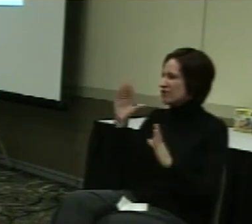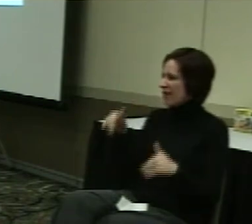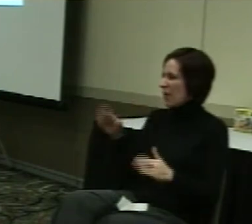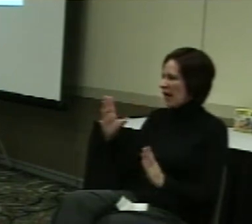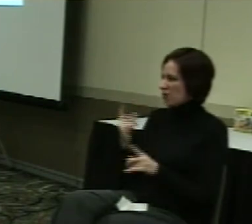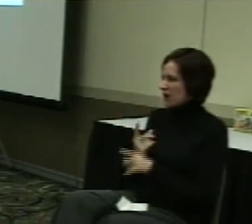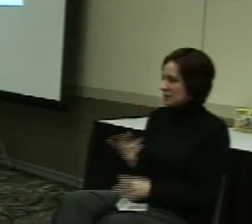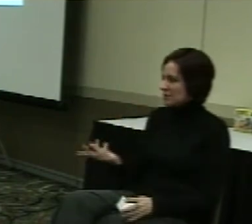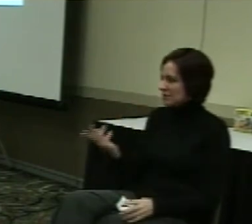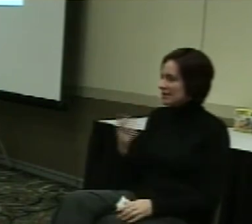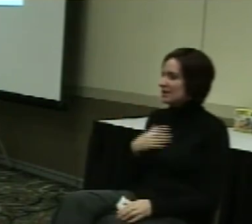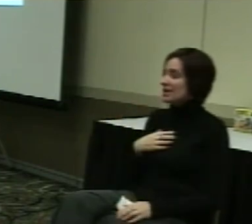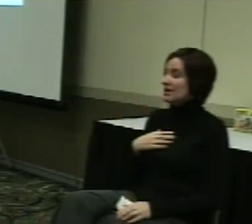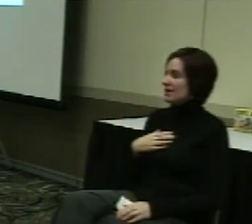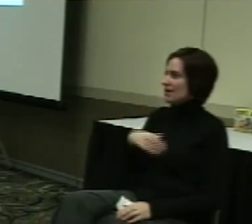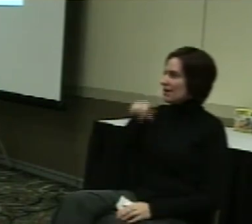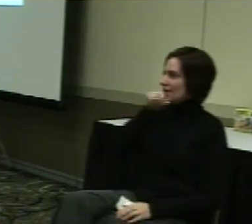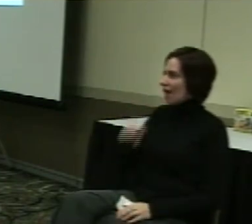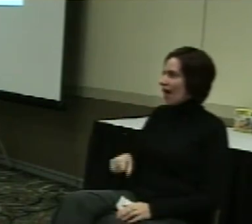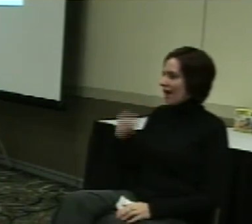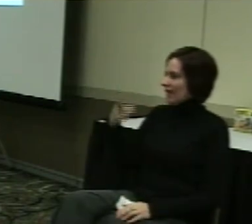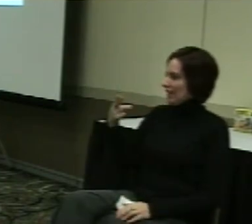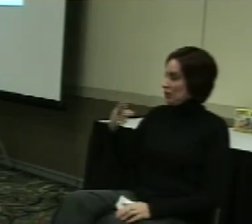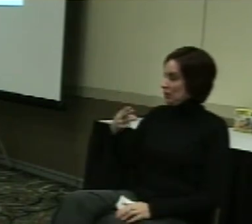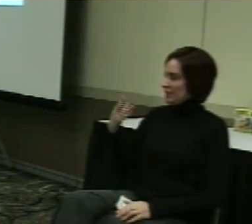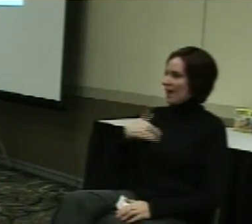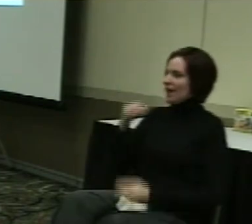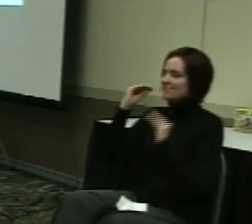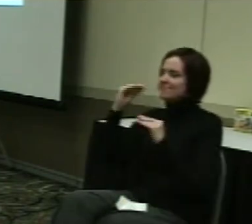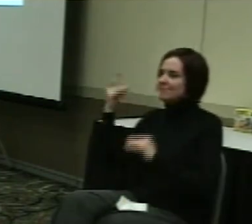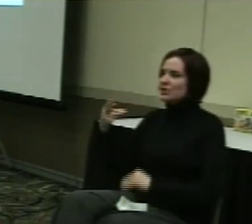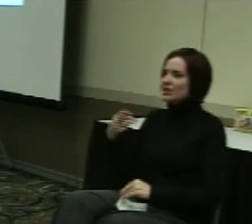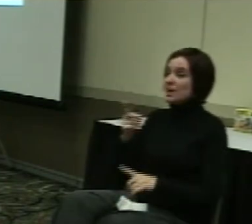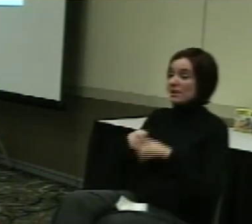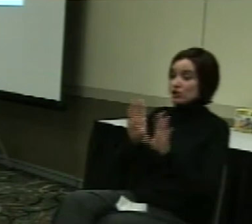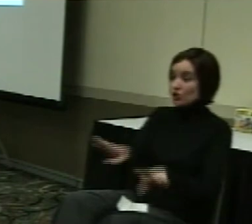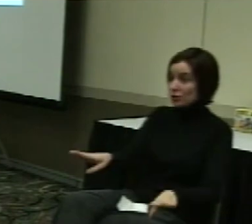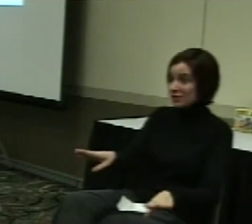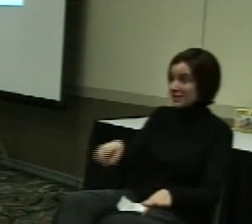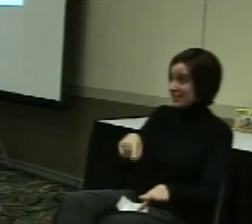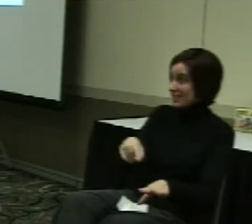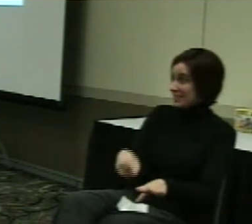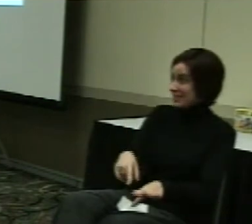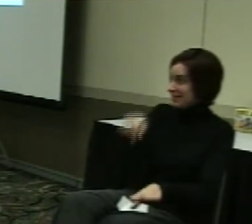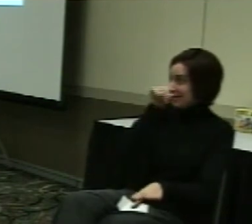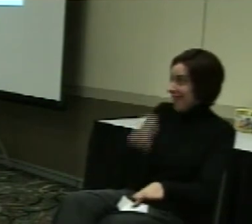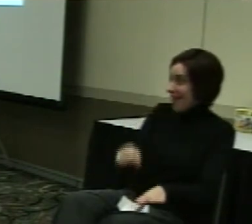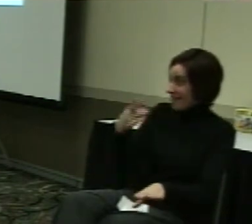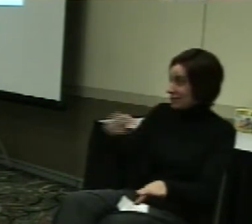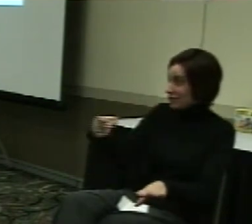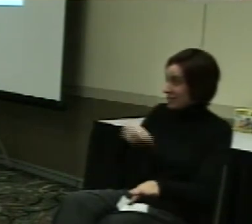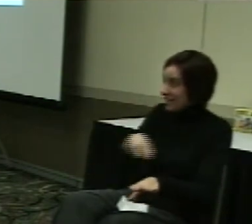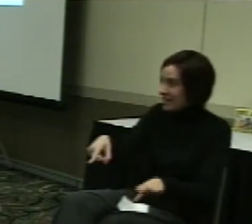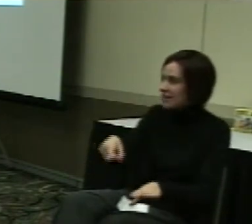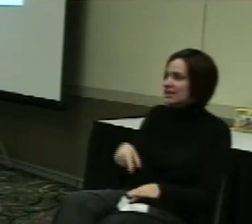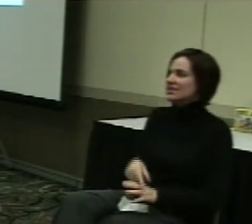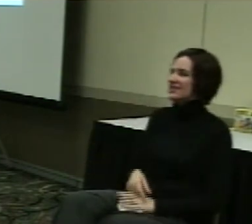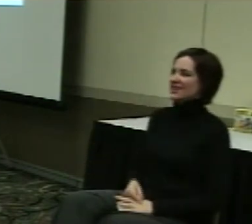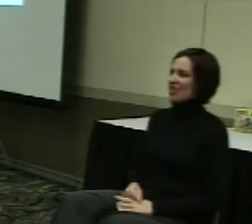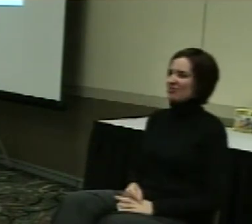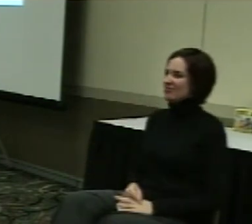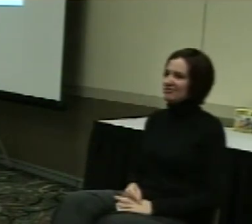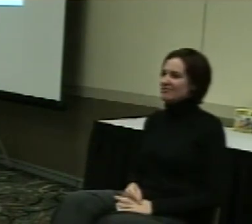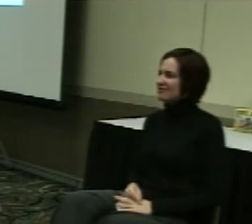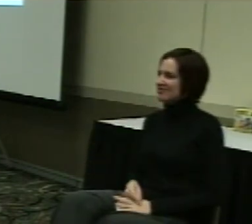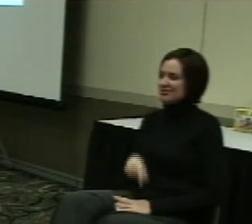history, but they're forgetting that the child does not love history the same way. Right? They're forgetting that